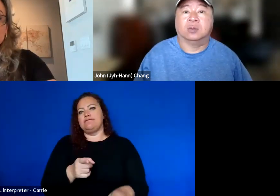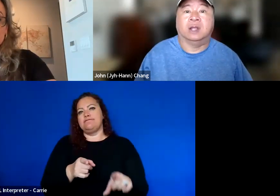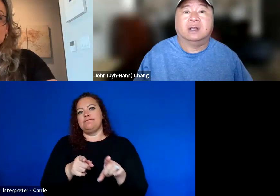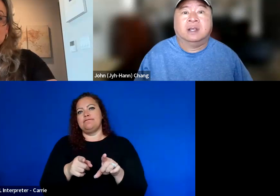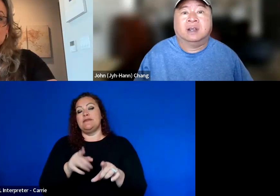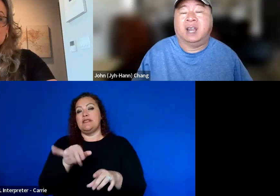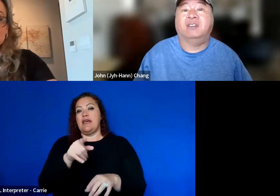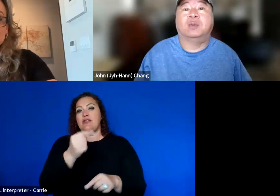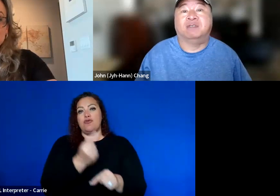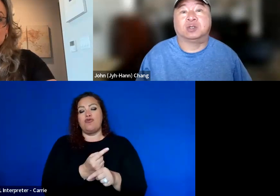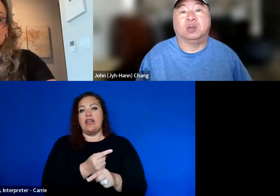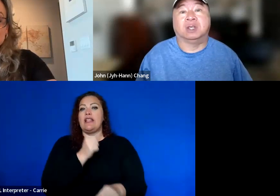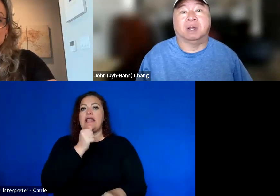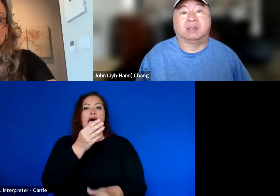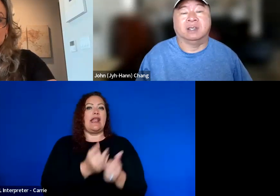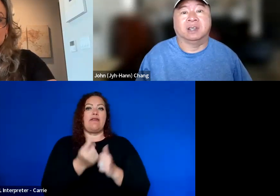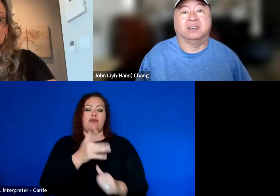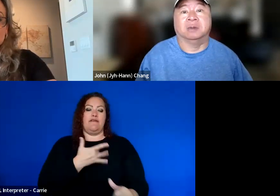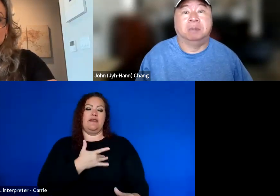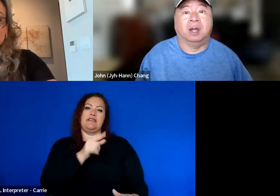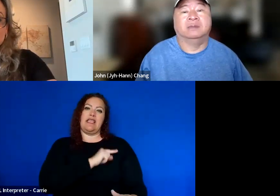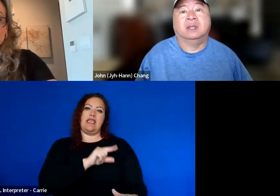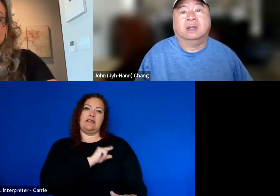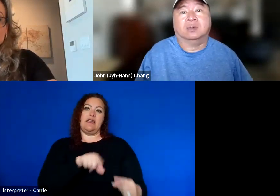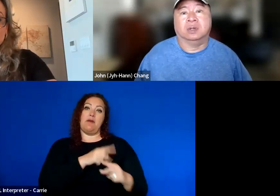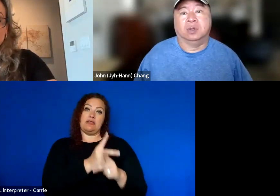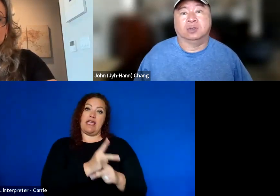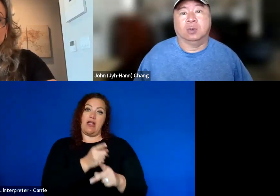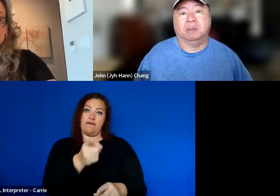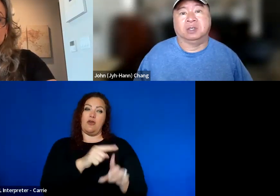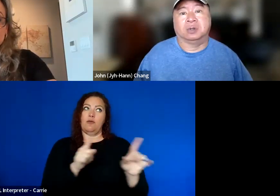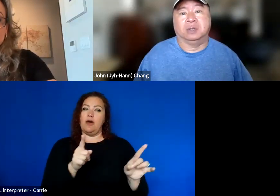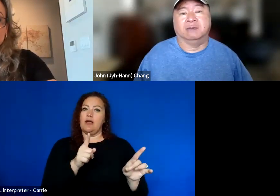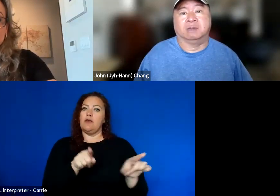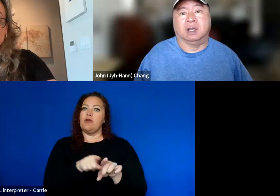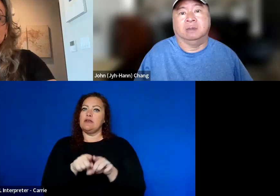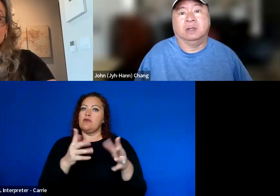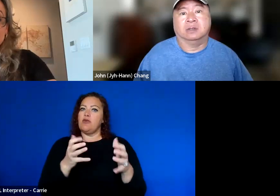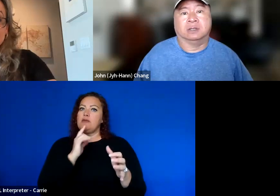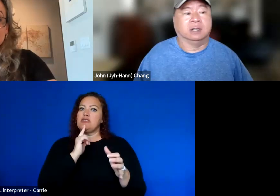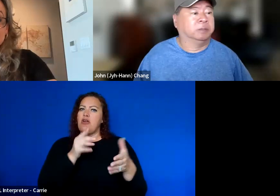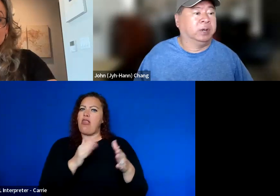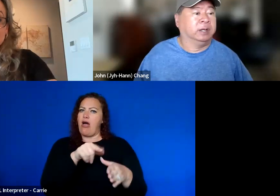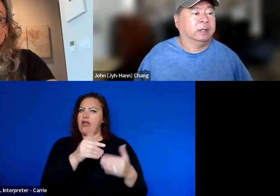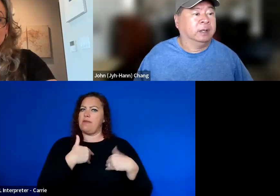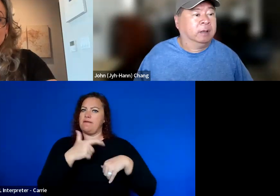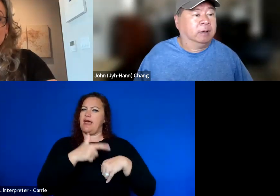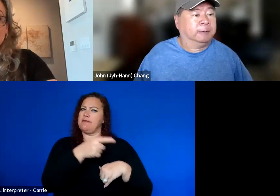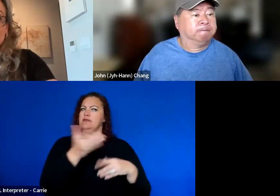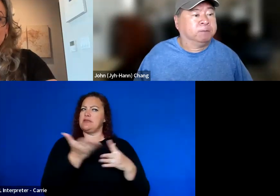is that you're right. Not everyone feels guilty about taking care of you, but we also want to make sure we give them time to take a